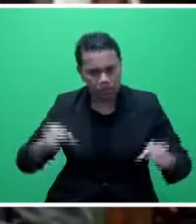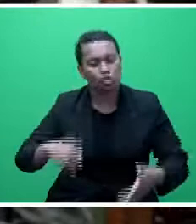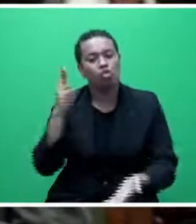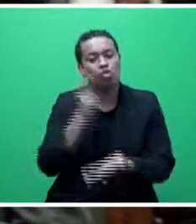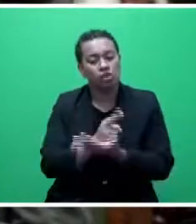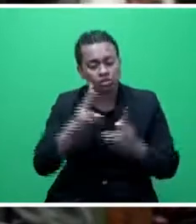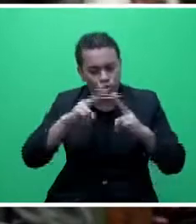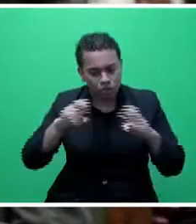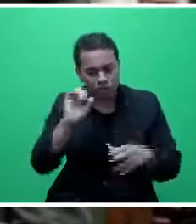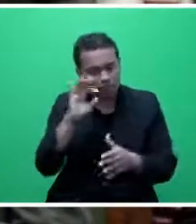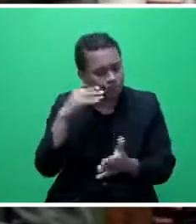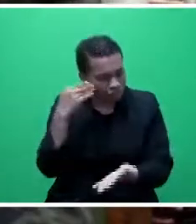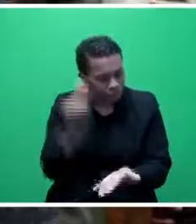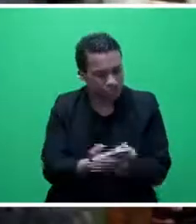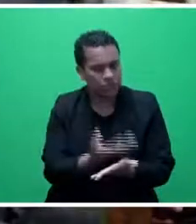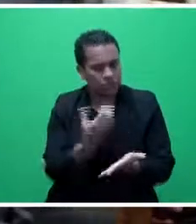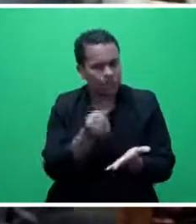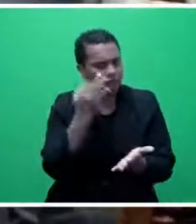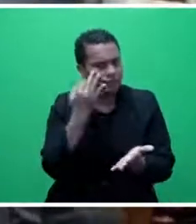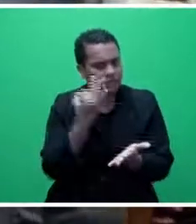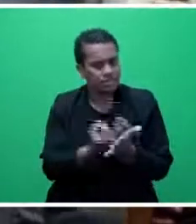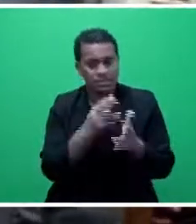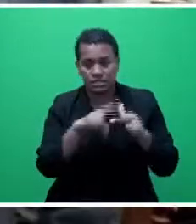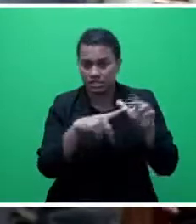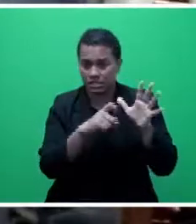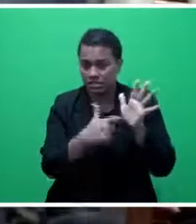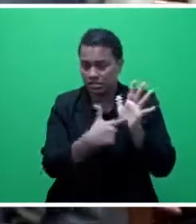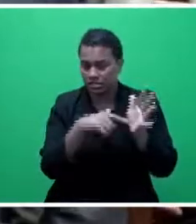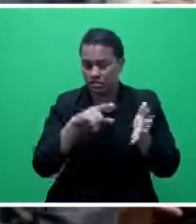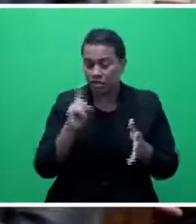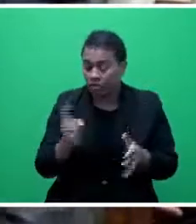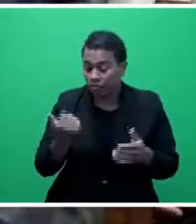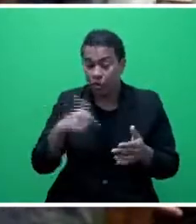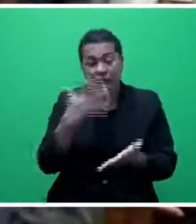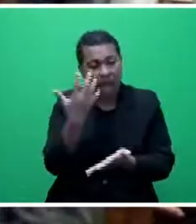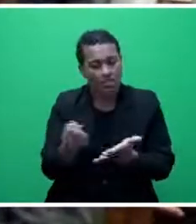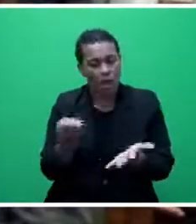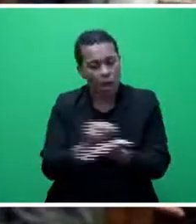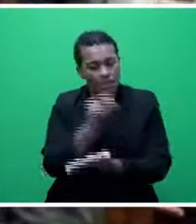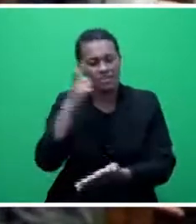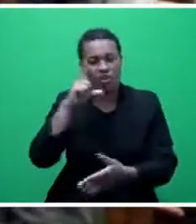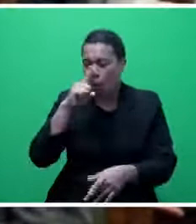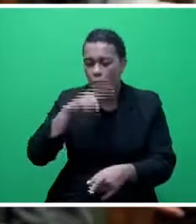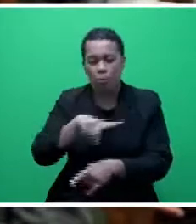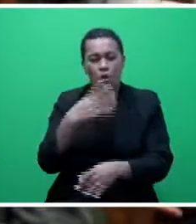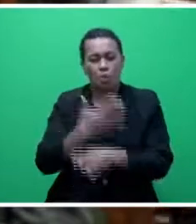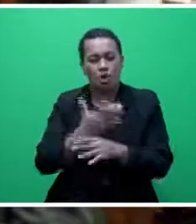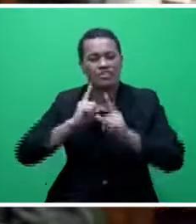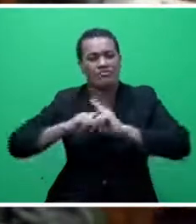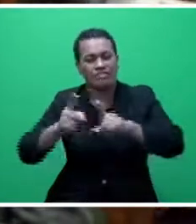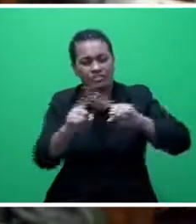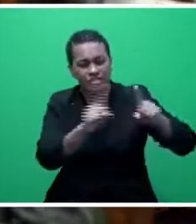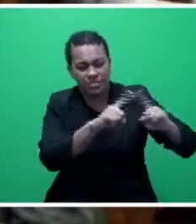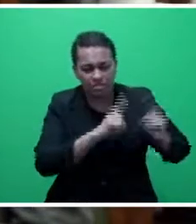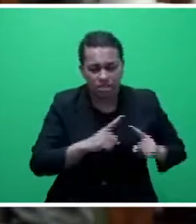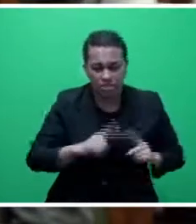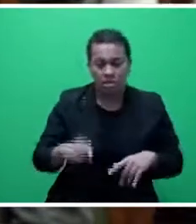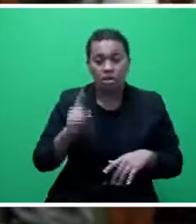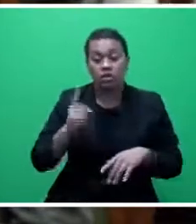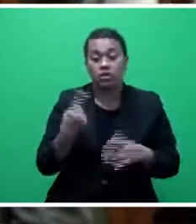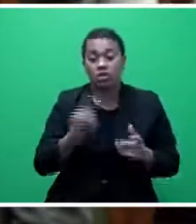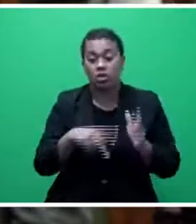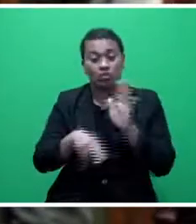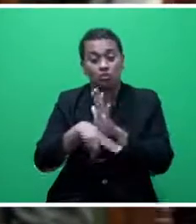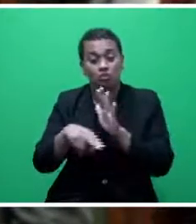Mr. Speaker, sir, that we have a sophisticated economy. People work in different parts of the sector. So obviously the tourism sector